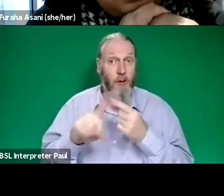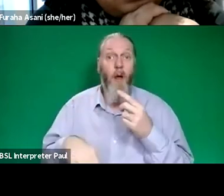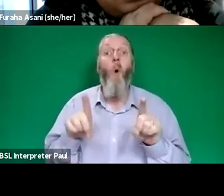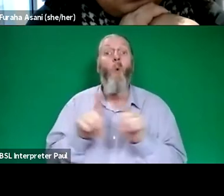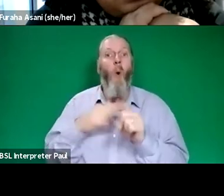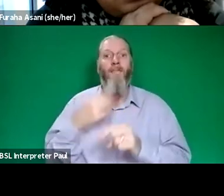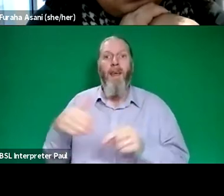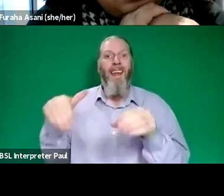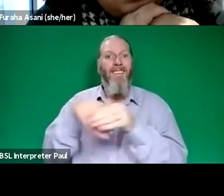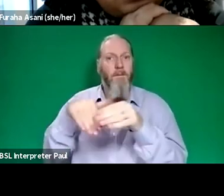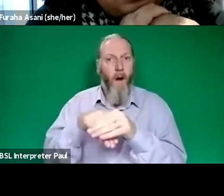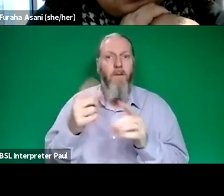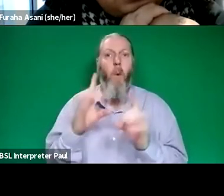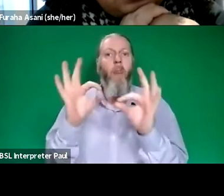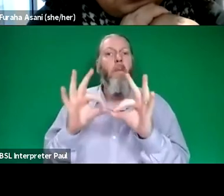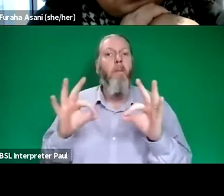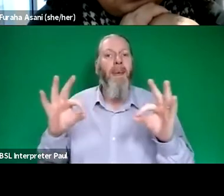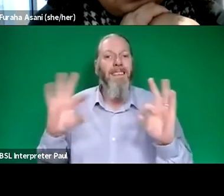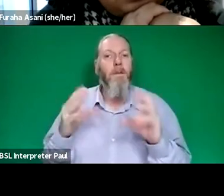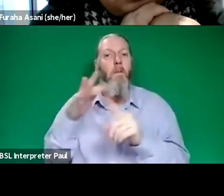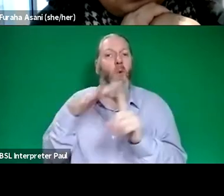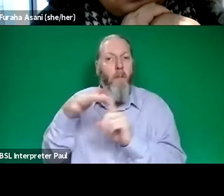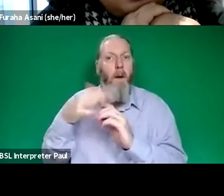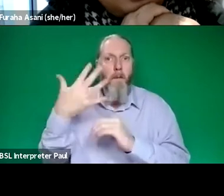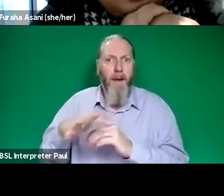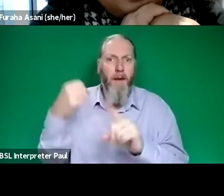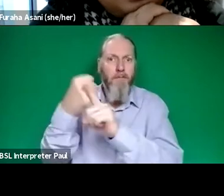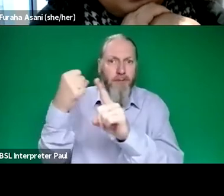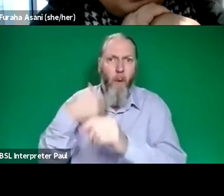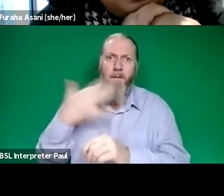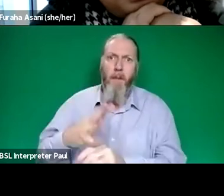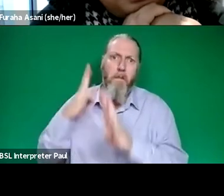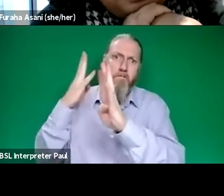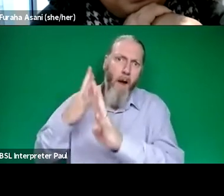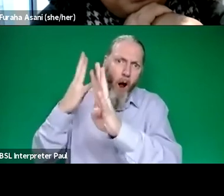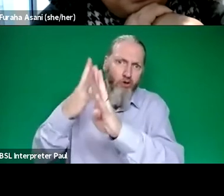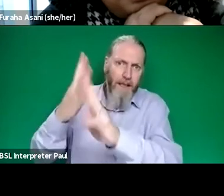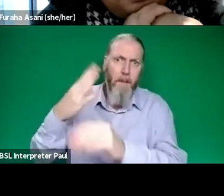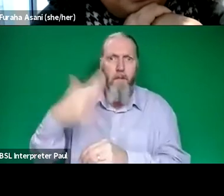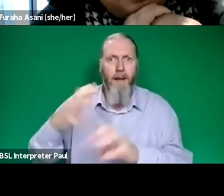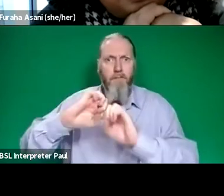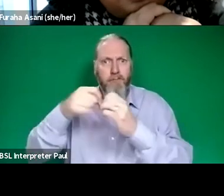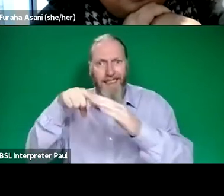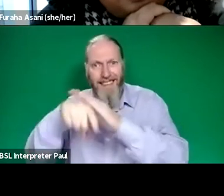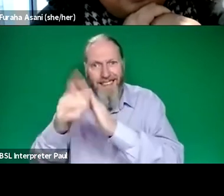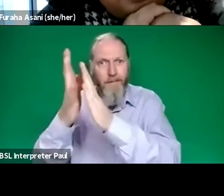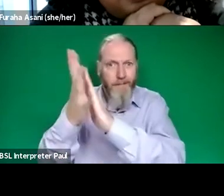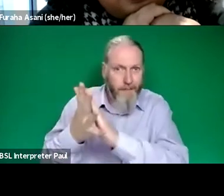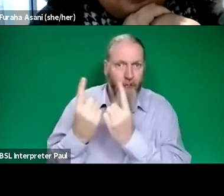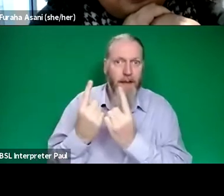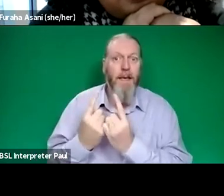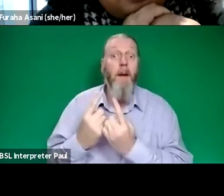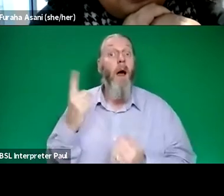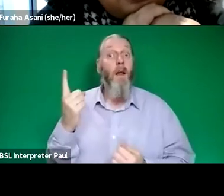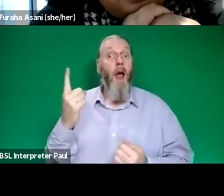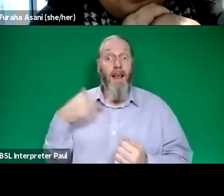and the peace movement. So breaking into places and marching and what have you. And it was great and fun, but I got frustrated with